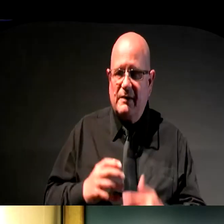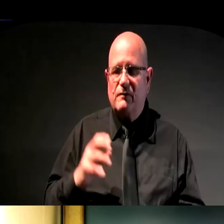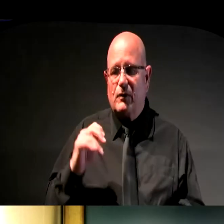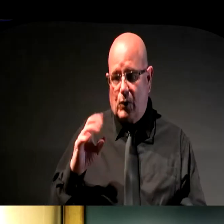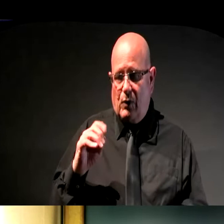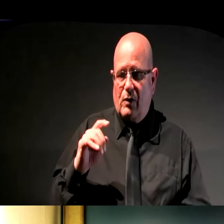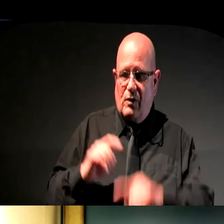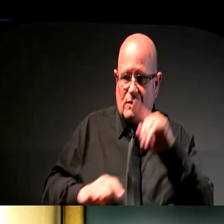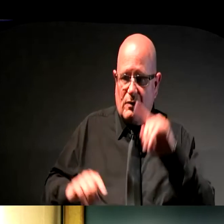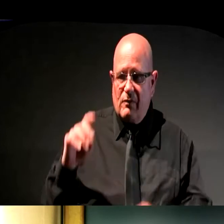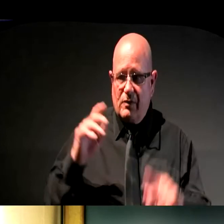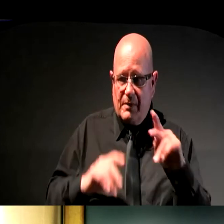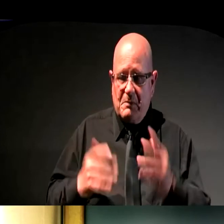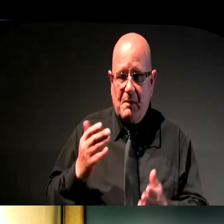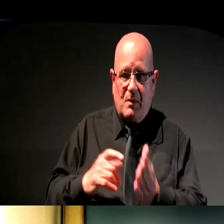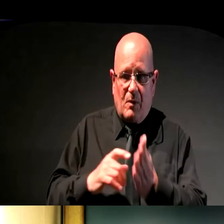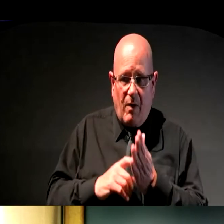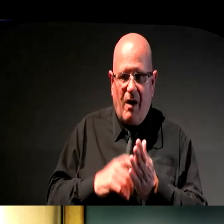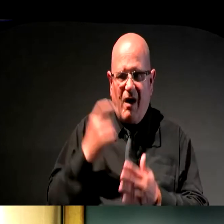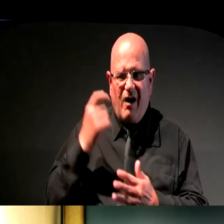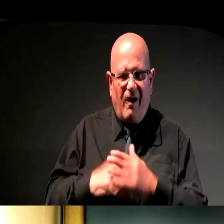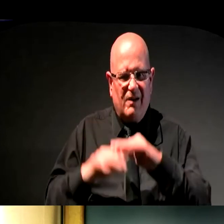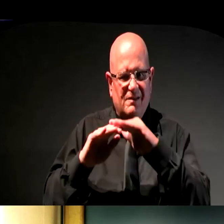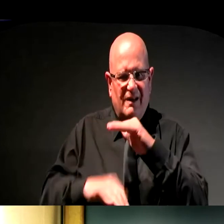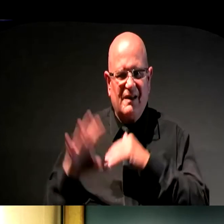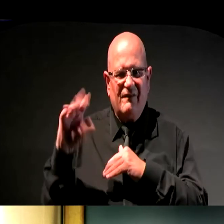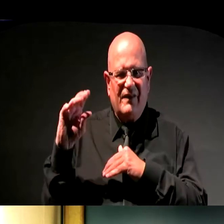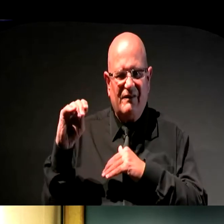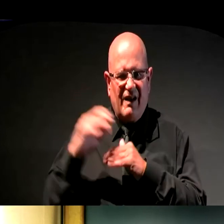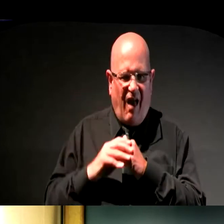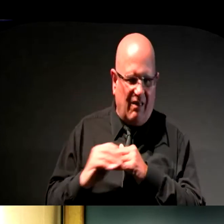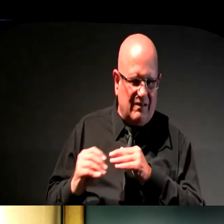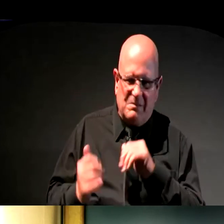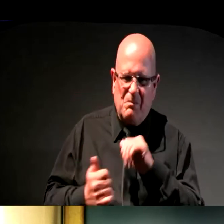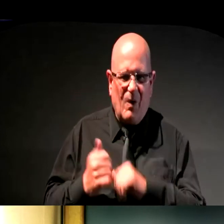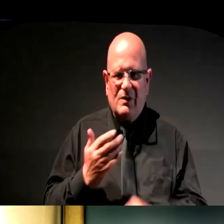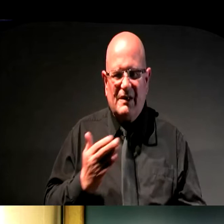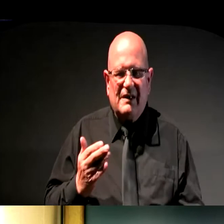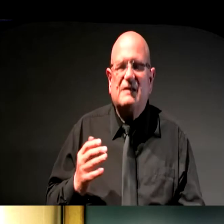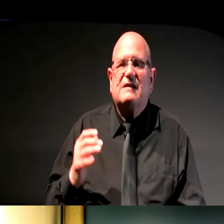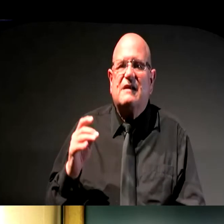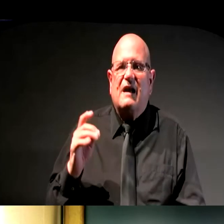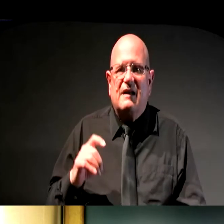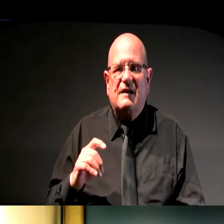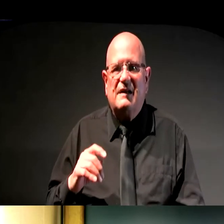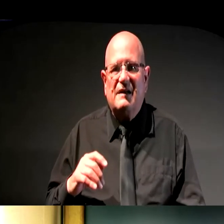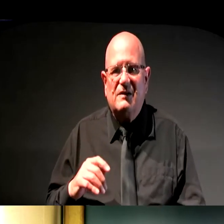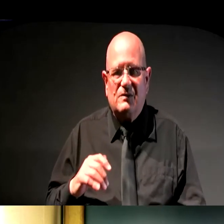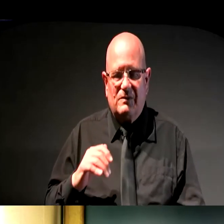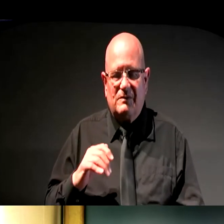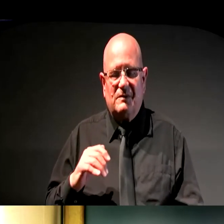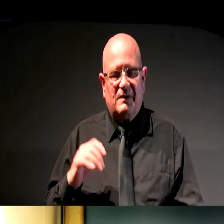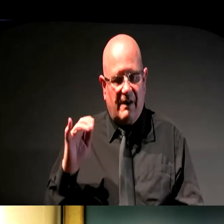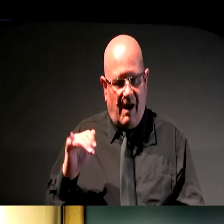individual may require cost less than $50. Most of the things that they have that they're going to need to self-regulate, they have in their own possession already because